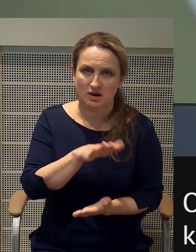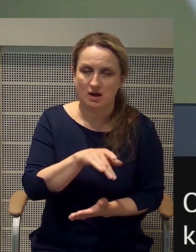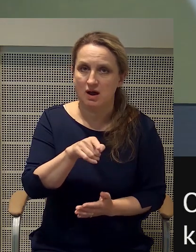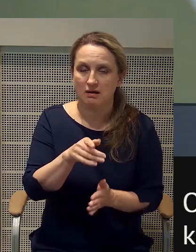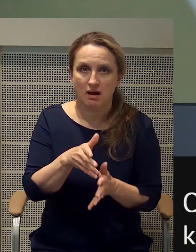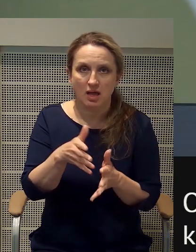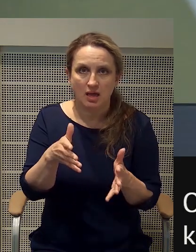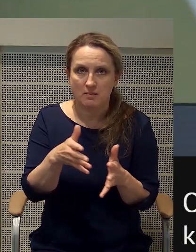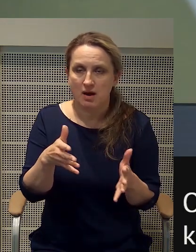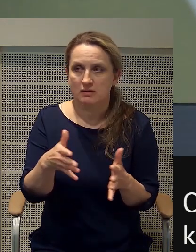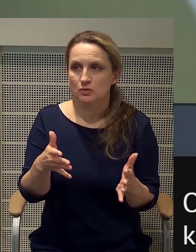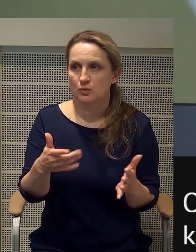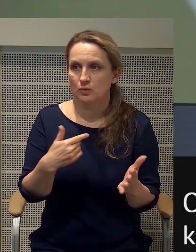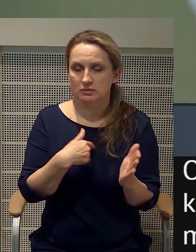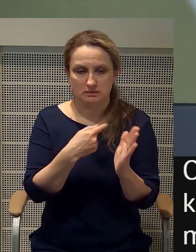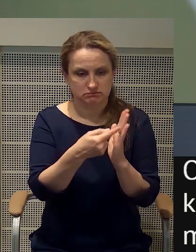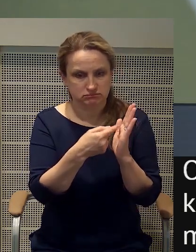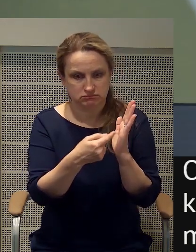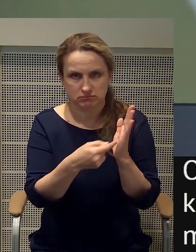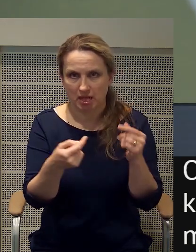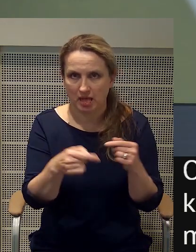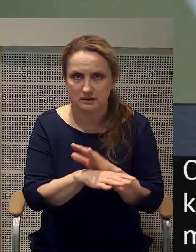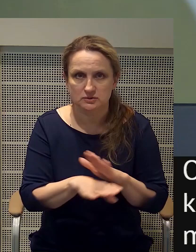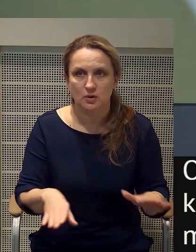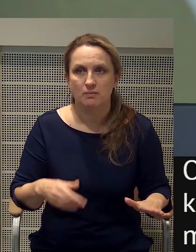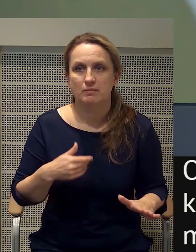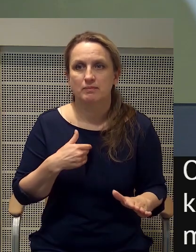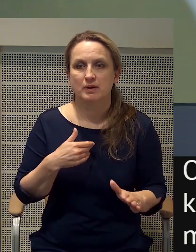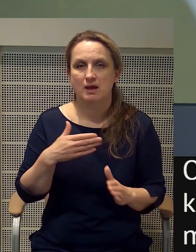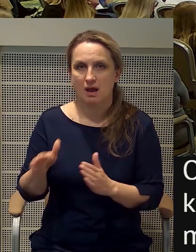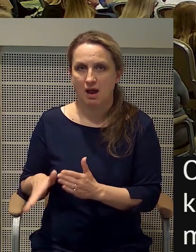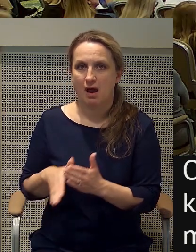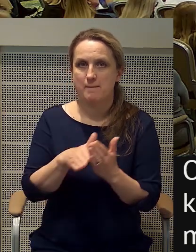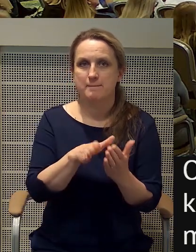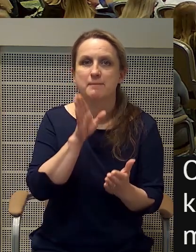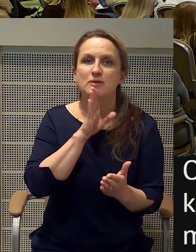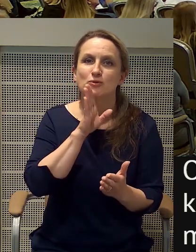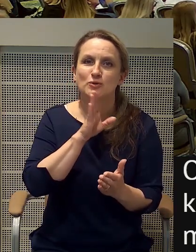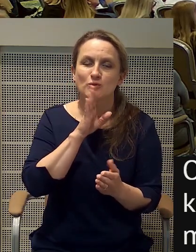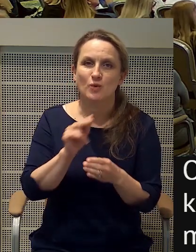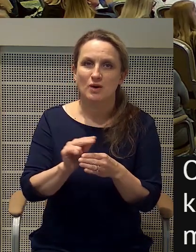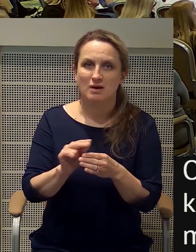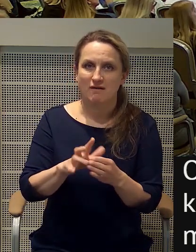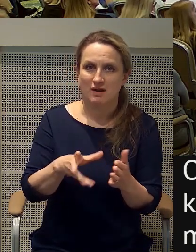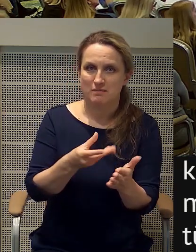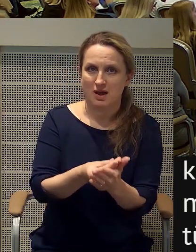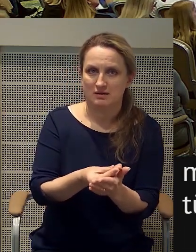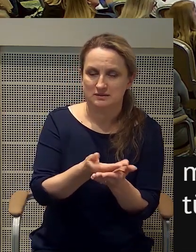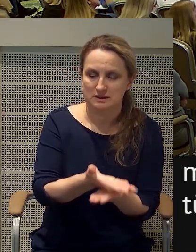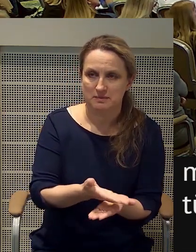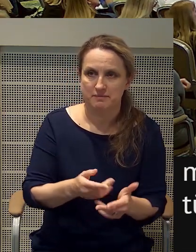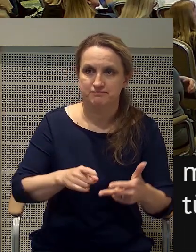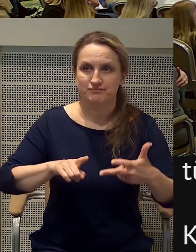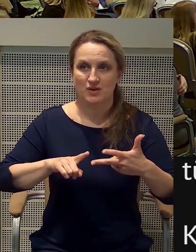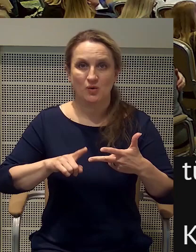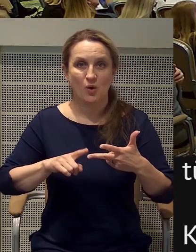is not among us anymore. This is really an out-of-the-box case,